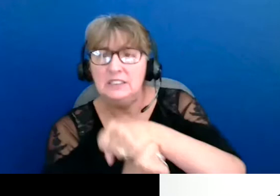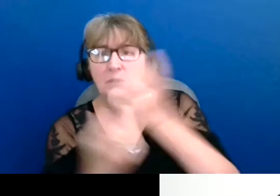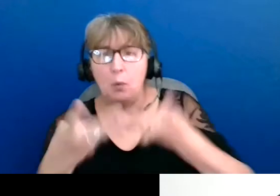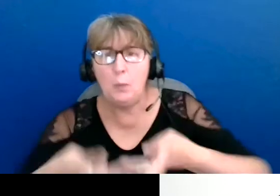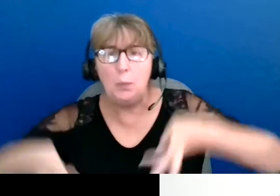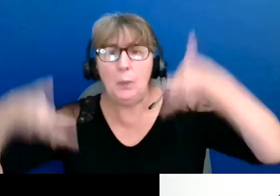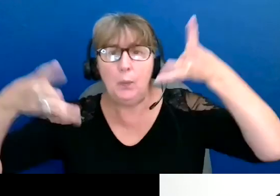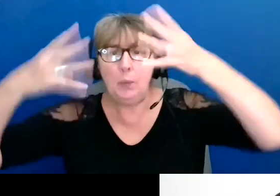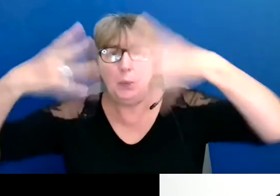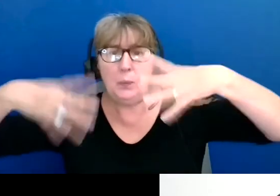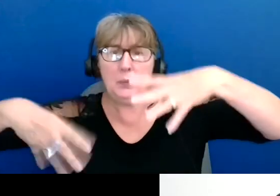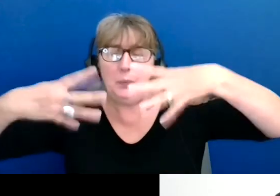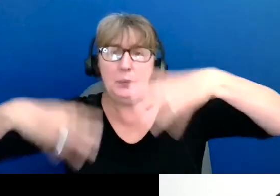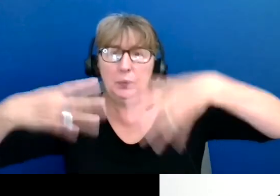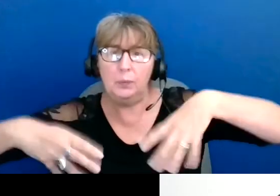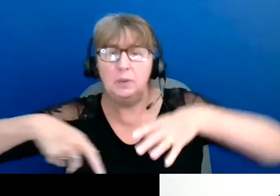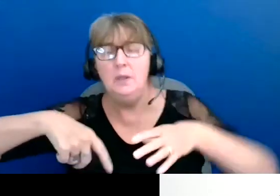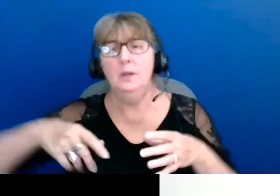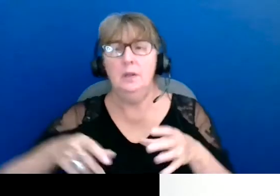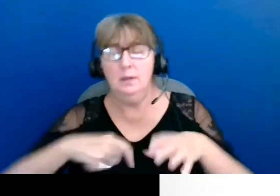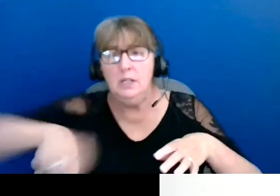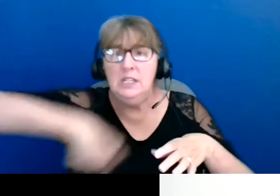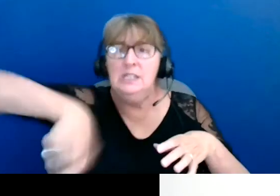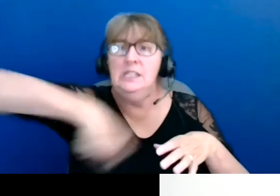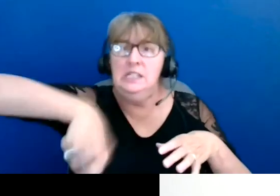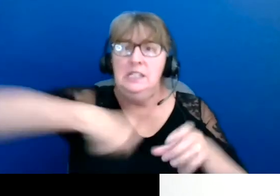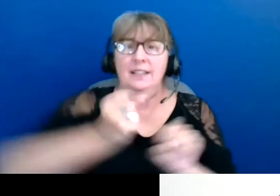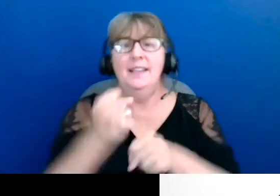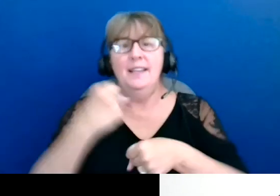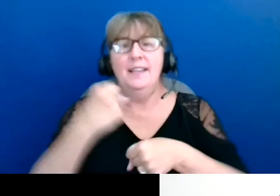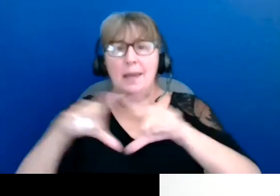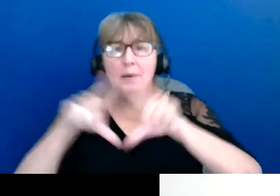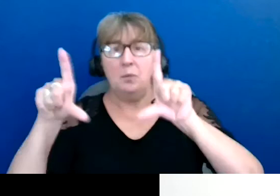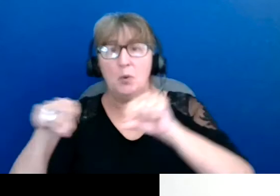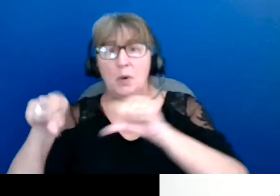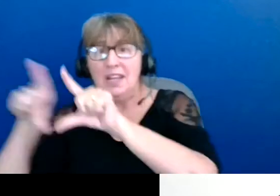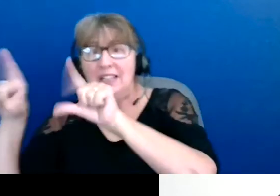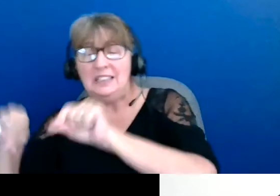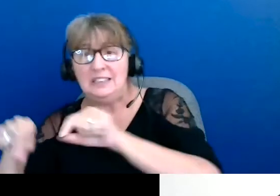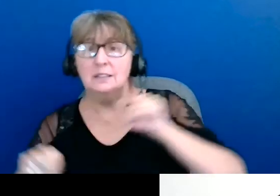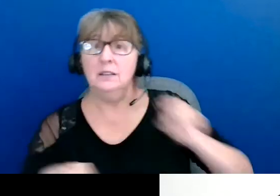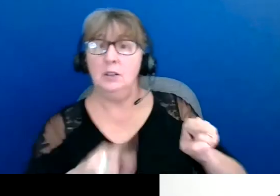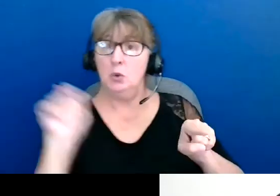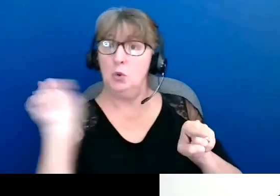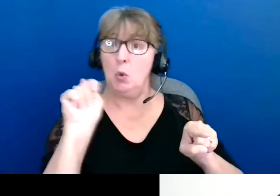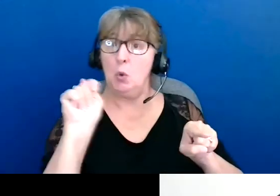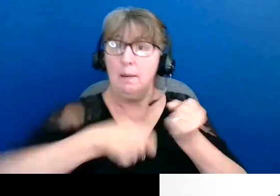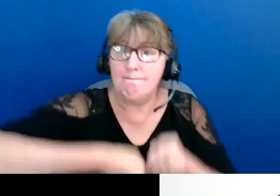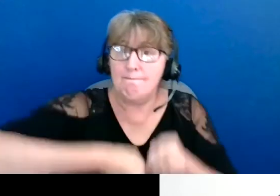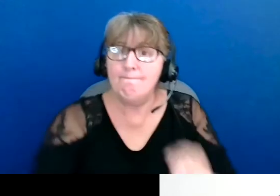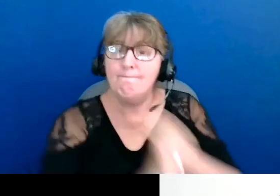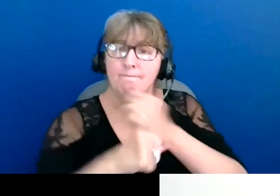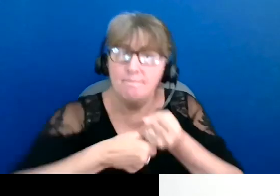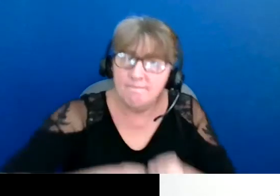bricks, stirring the bricks, digging in the latrine, to help digging in a pit to help